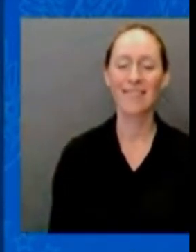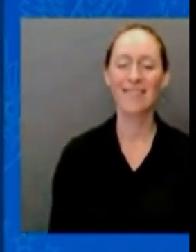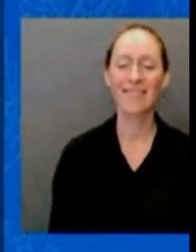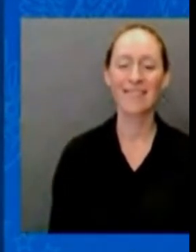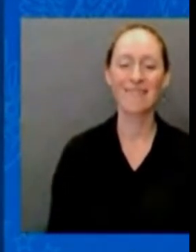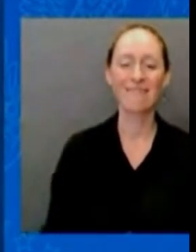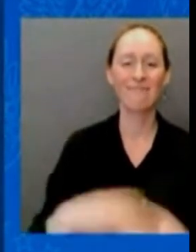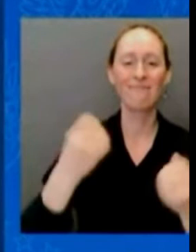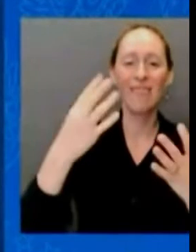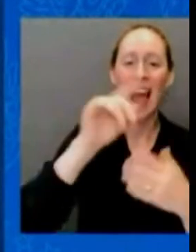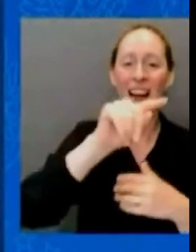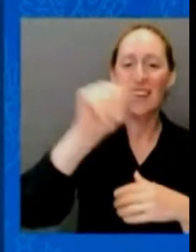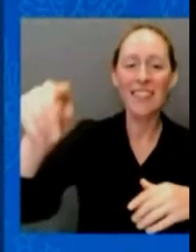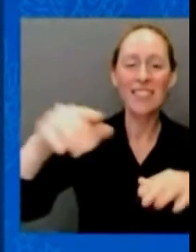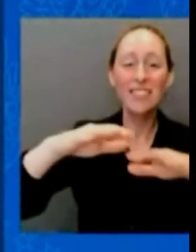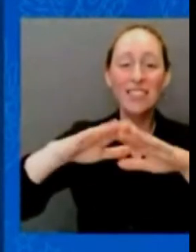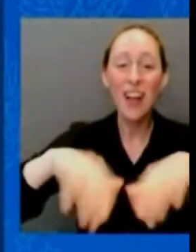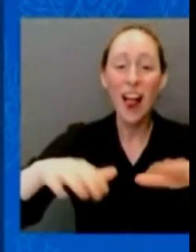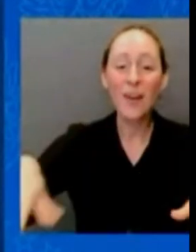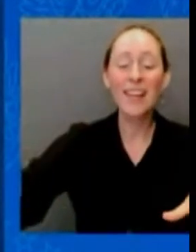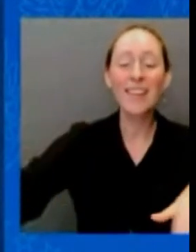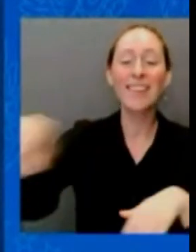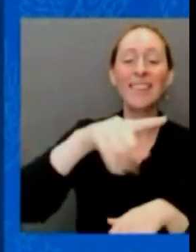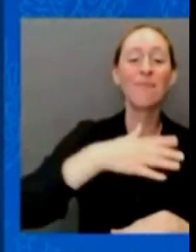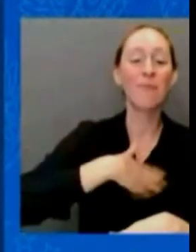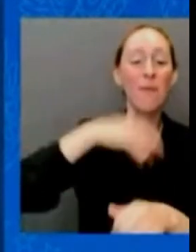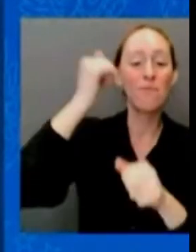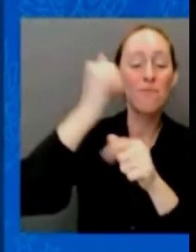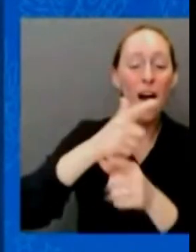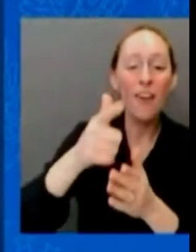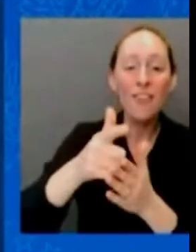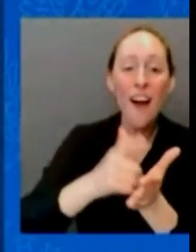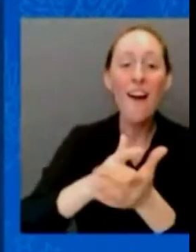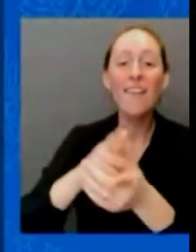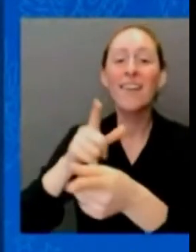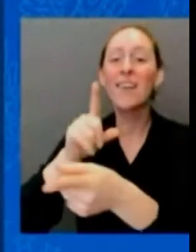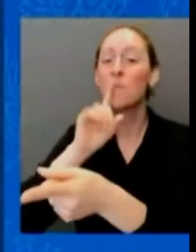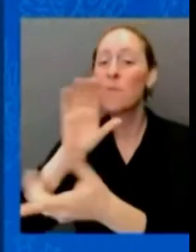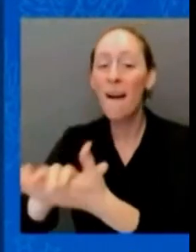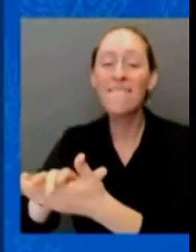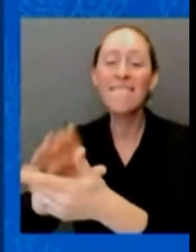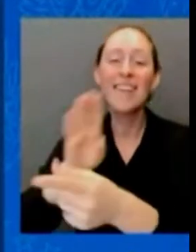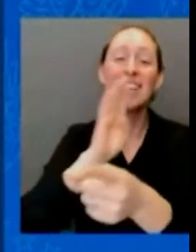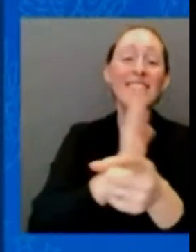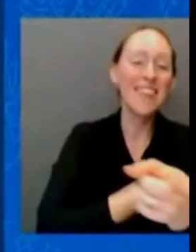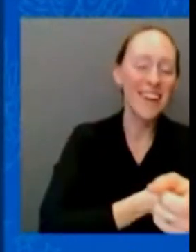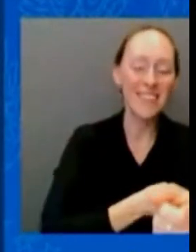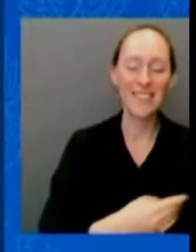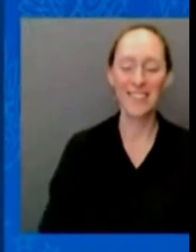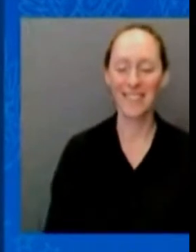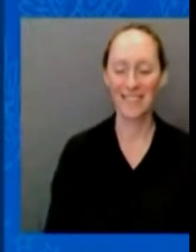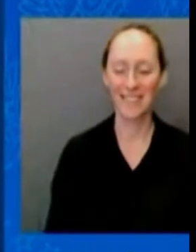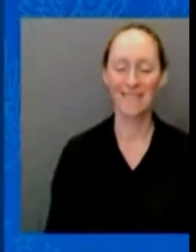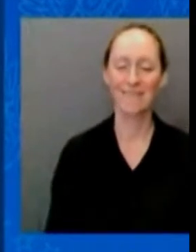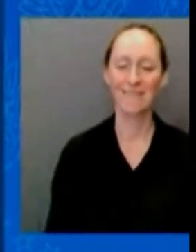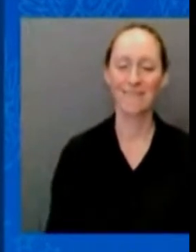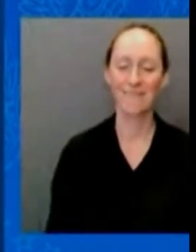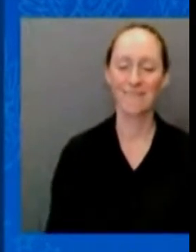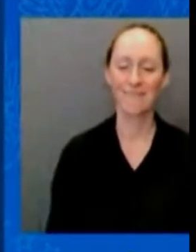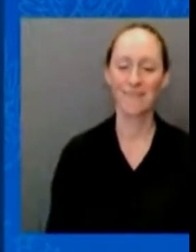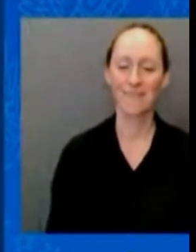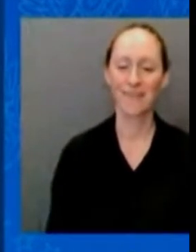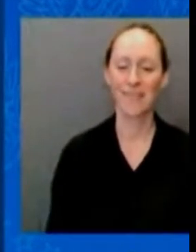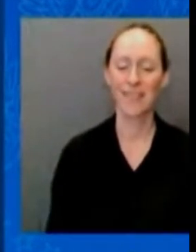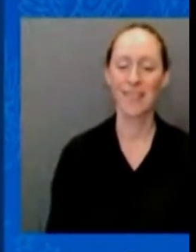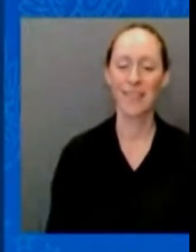my brother-in-law, Johnny's wife and daughter. And as well as one of Bo's best buddies, Andy Grote, and an